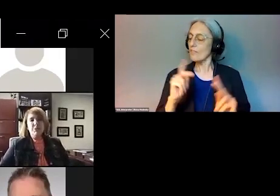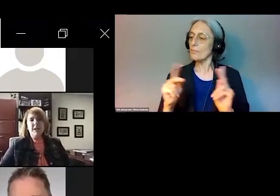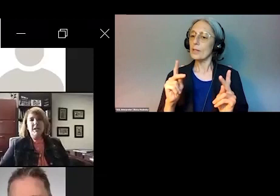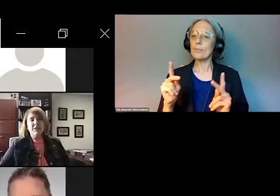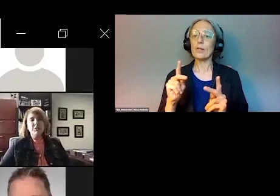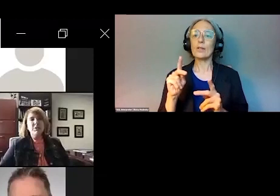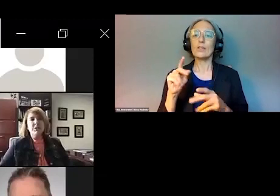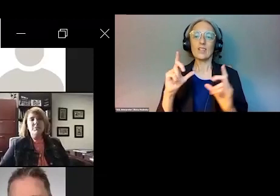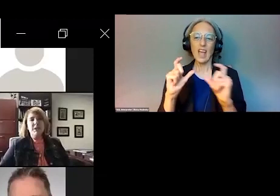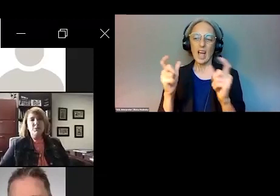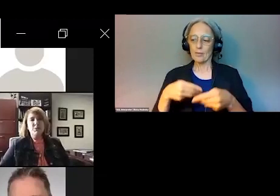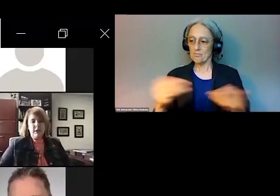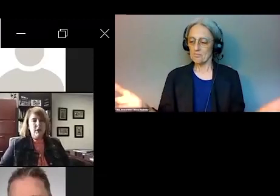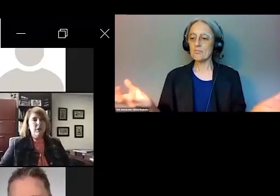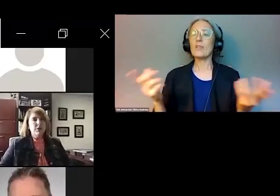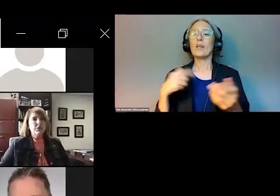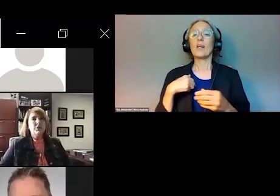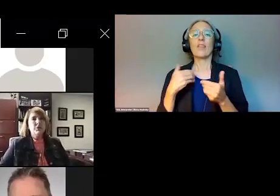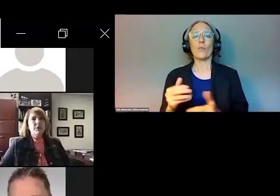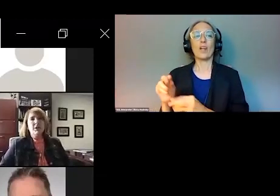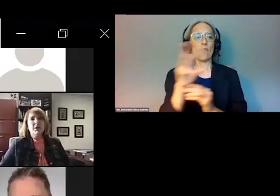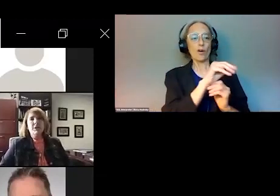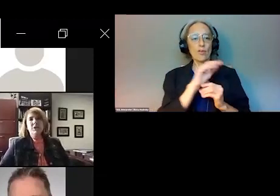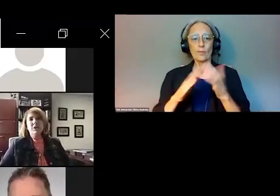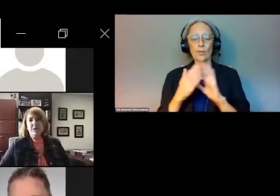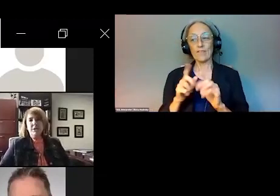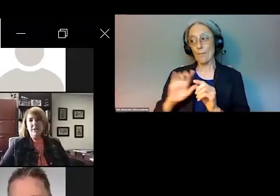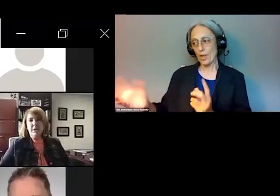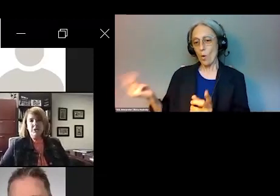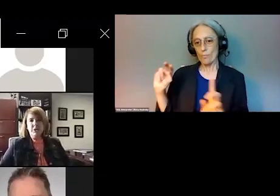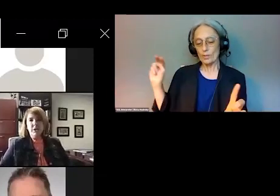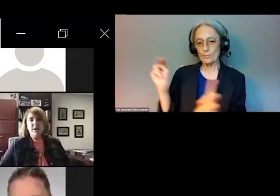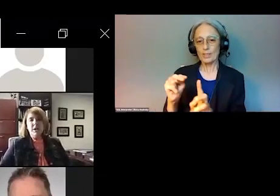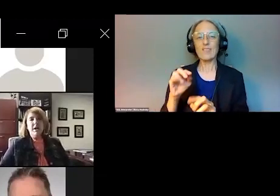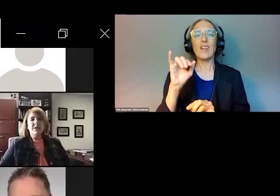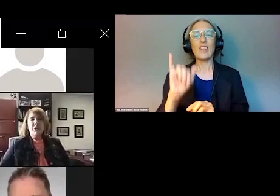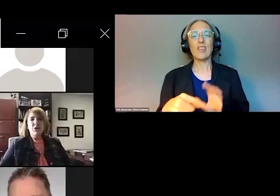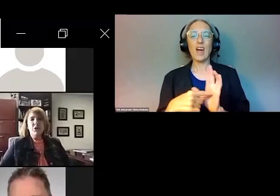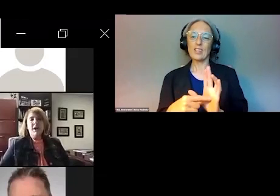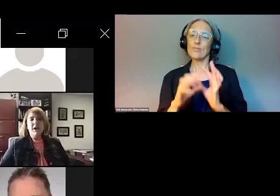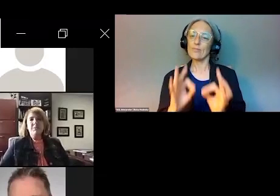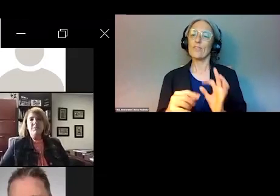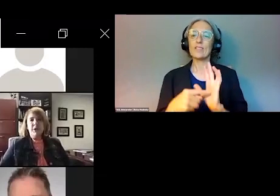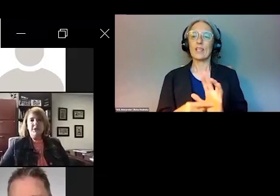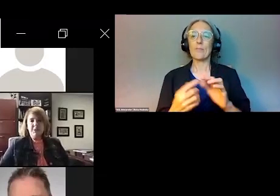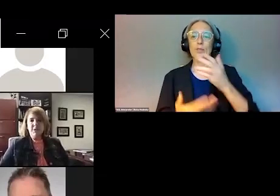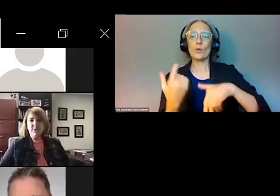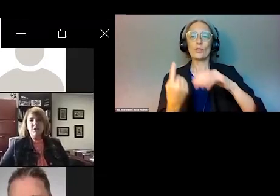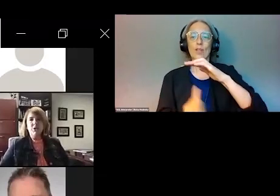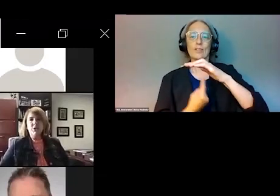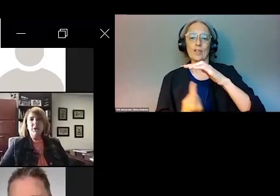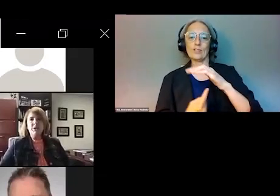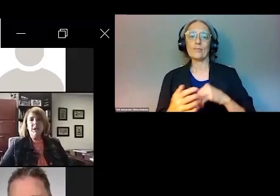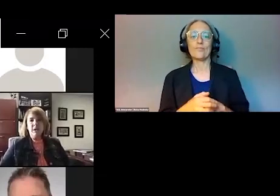community from their perspective. And this one really speaks well to the experience of social isolation. This is a photograph of some